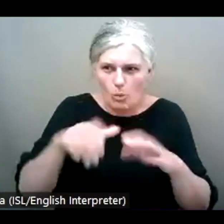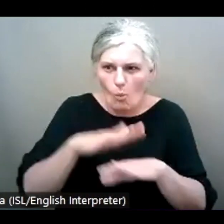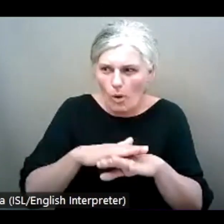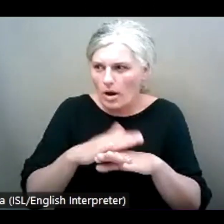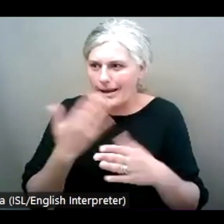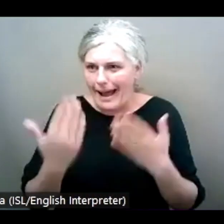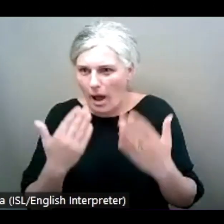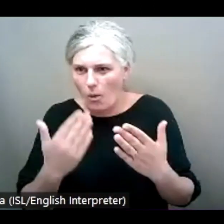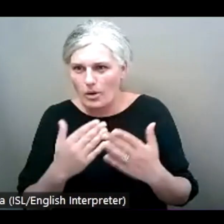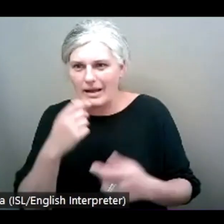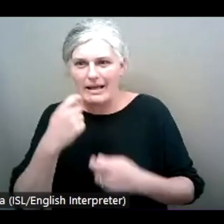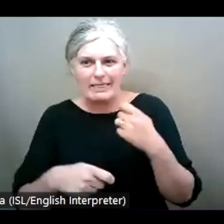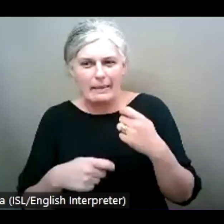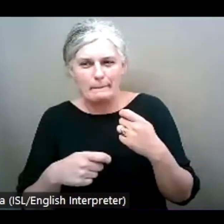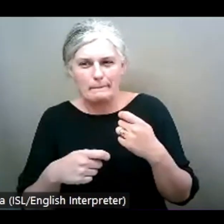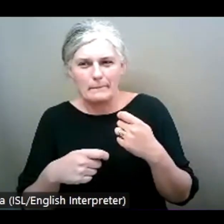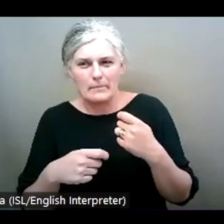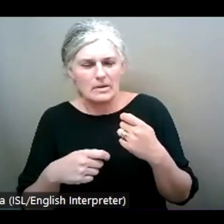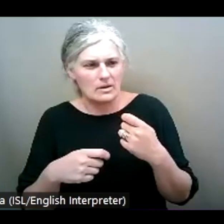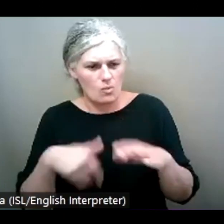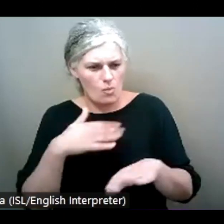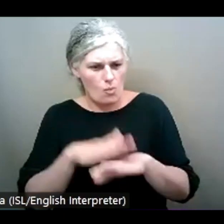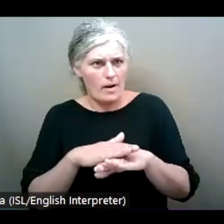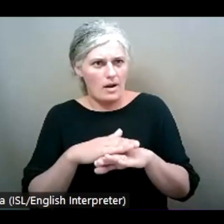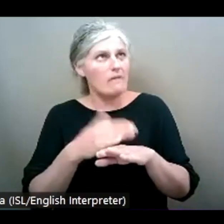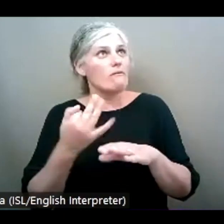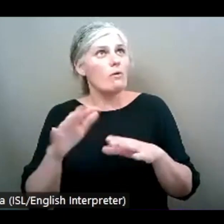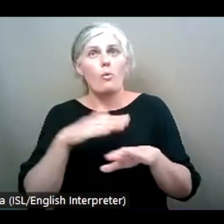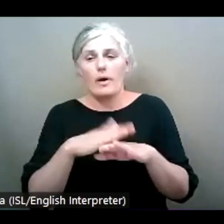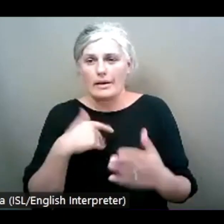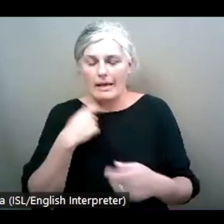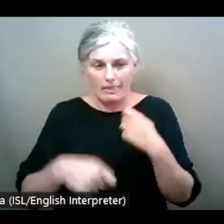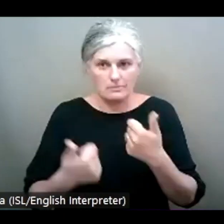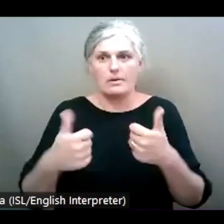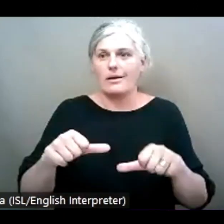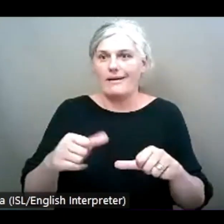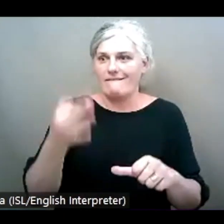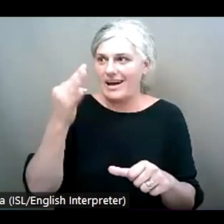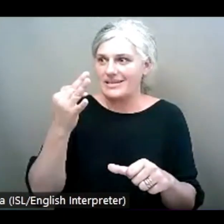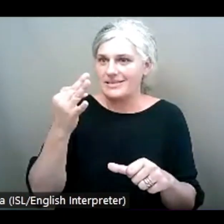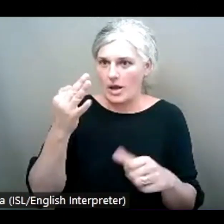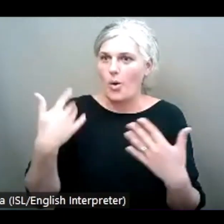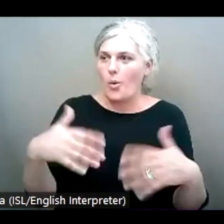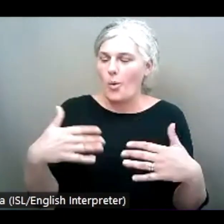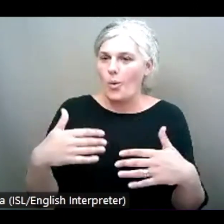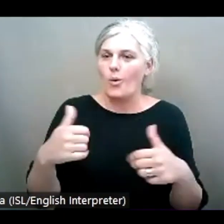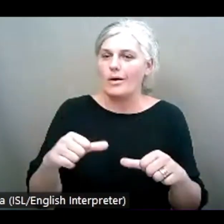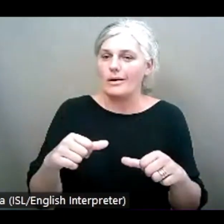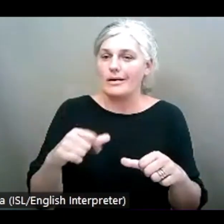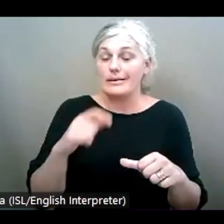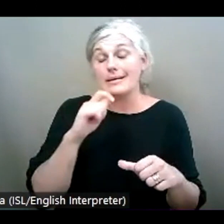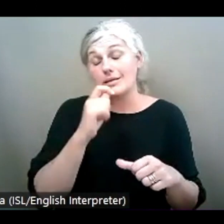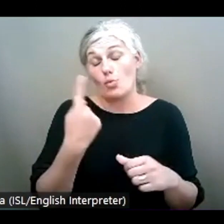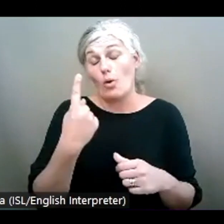coming over on top of you, but you kind of go, where are these coming from? And then you find out what it is, and you find out that I'll tell you one great